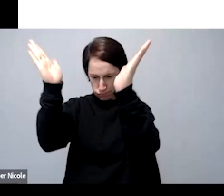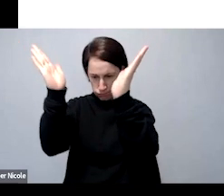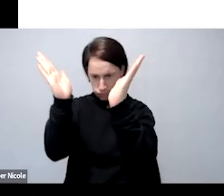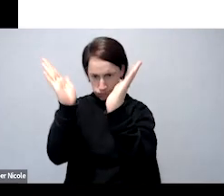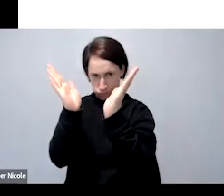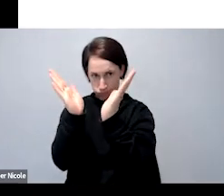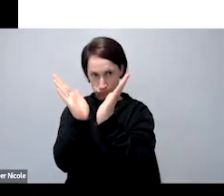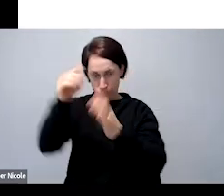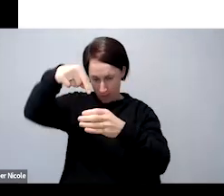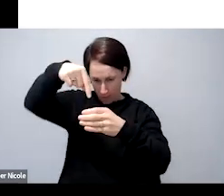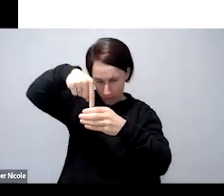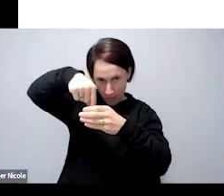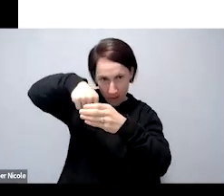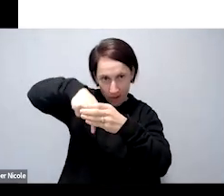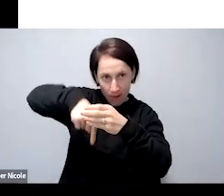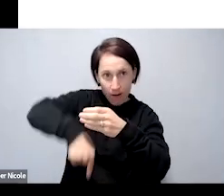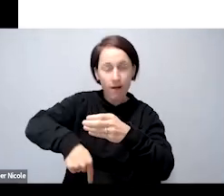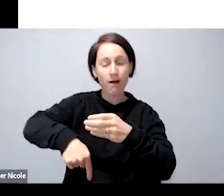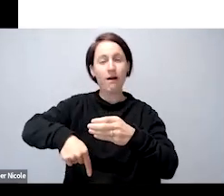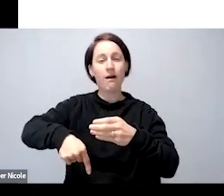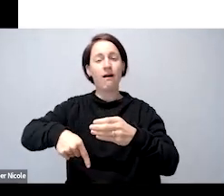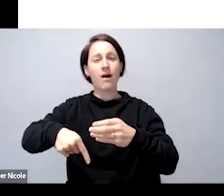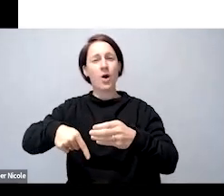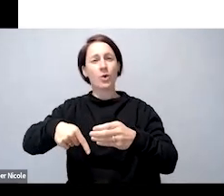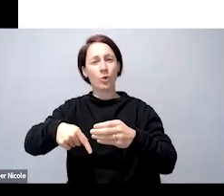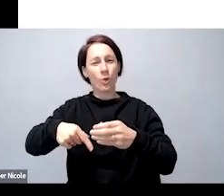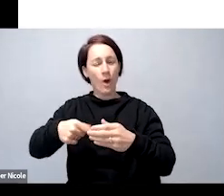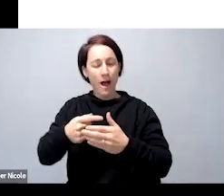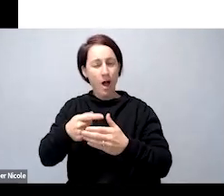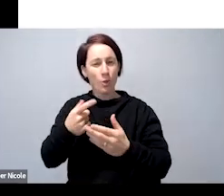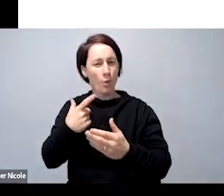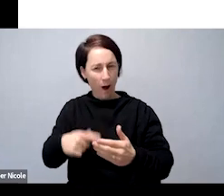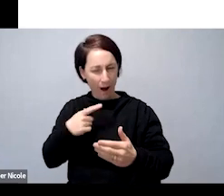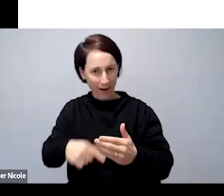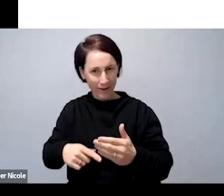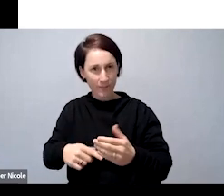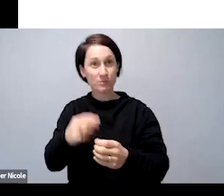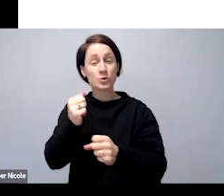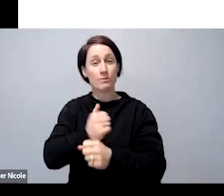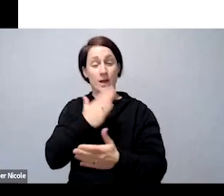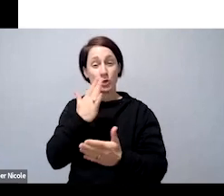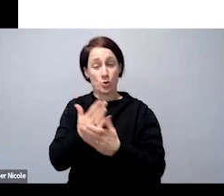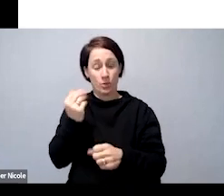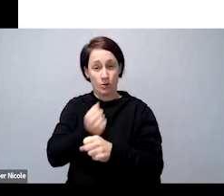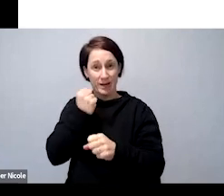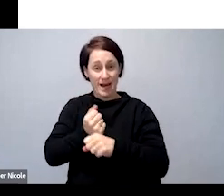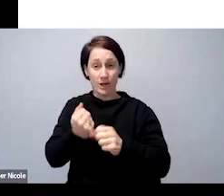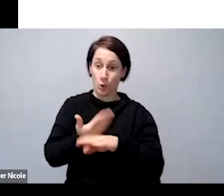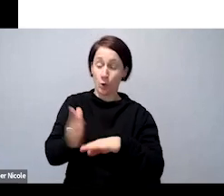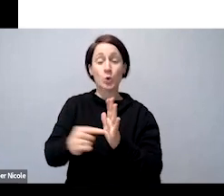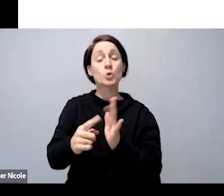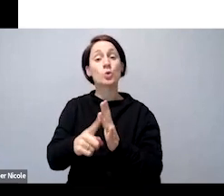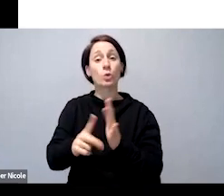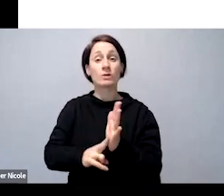synthesizing, and co-producing so that we can tailor knowledge, we're doing that for a key reason. We're doing that to produce tools that